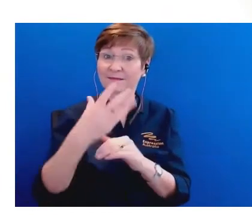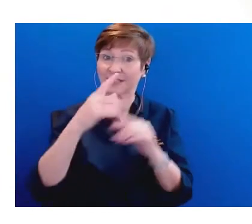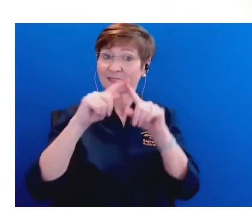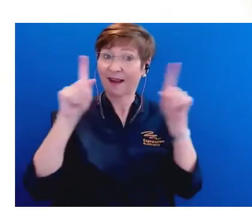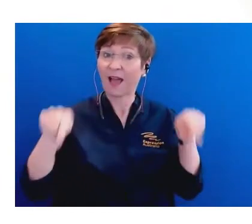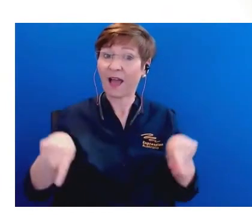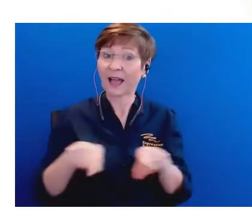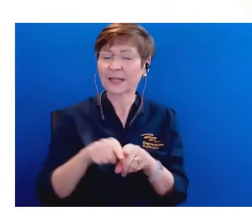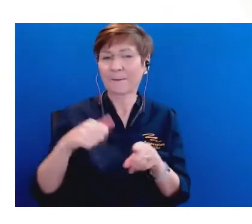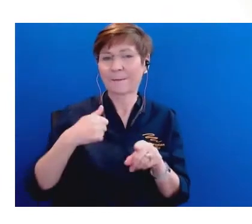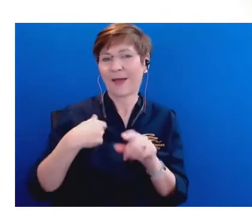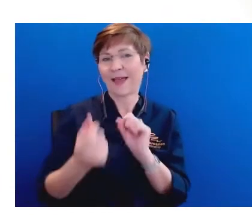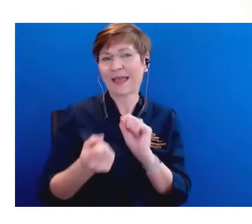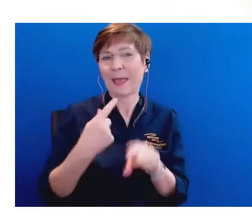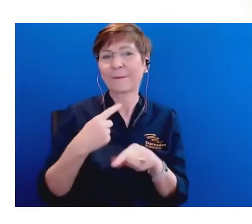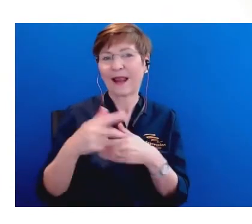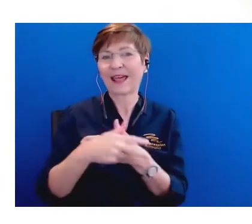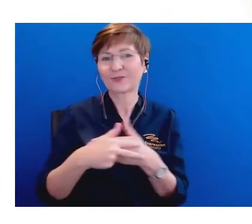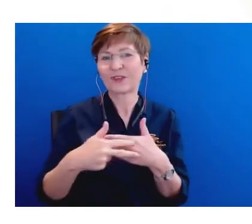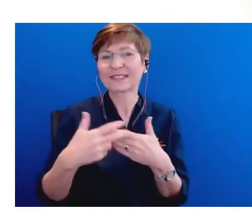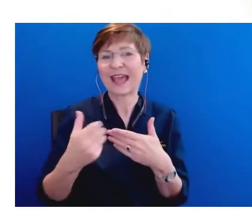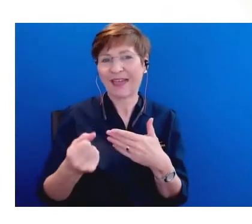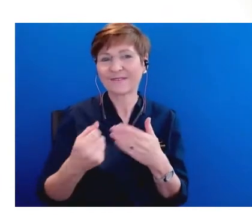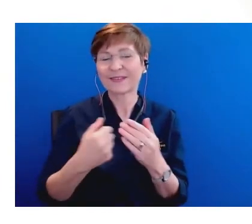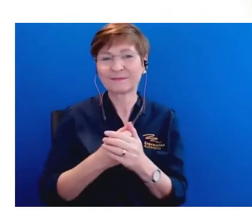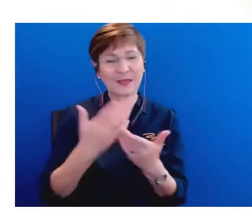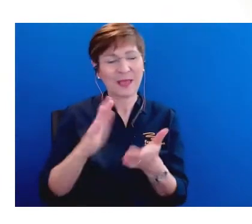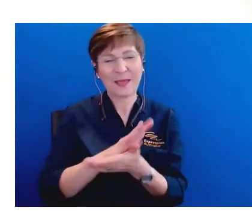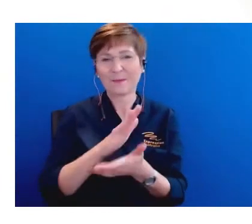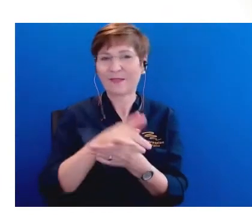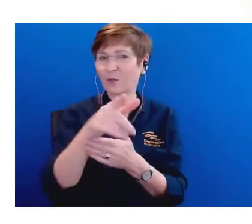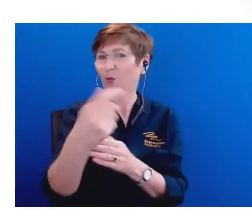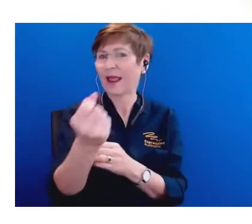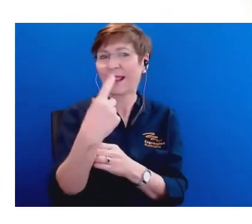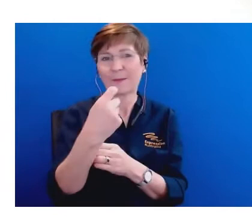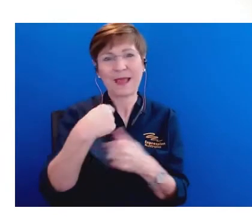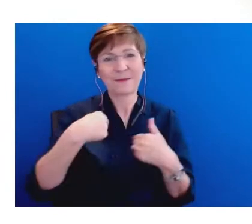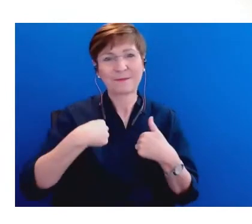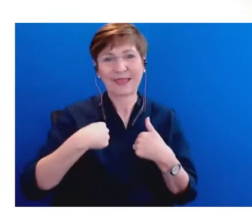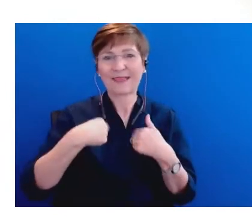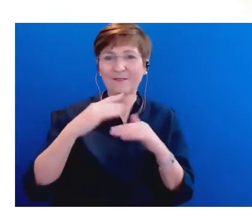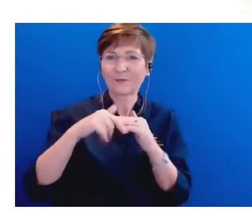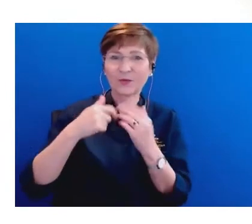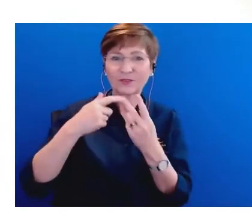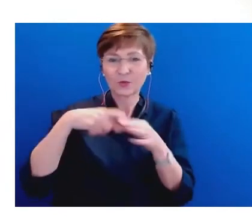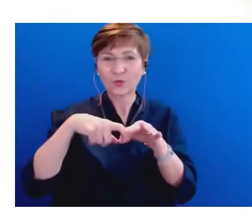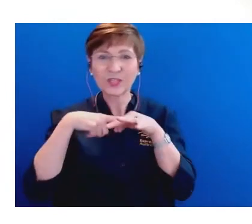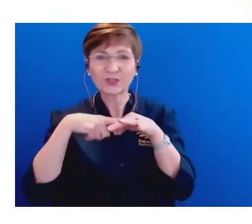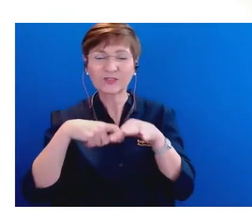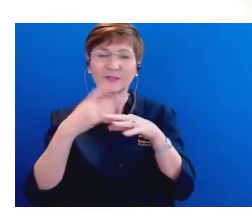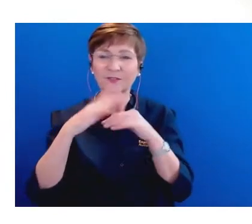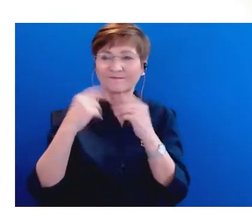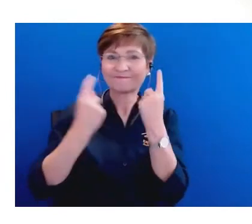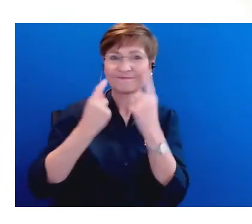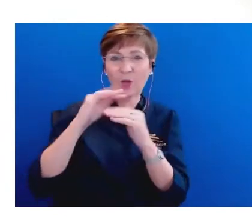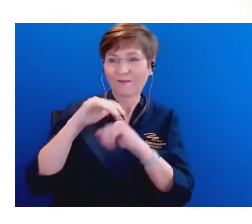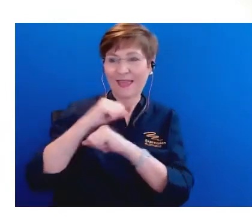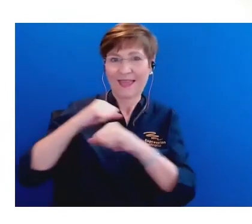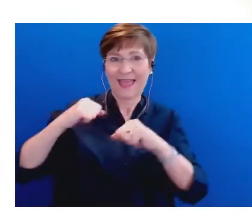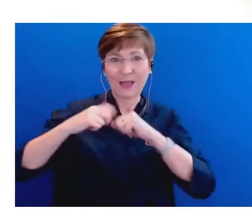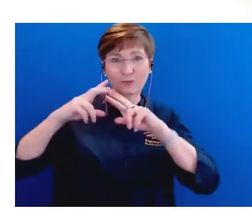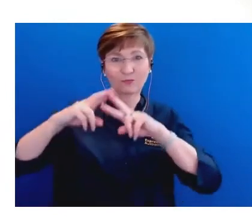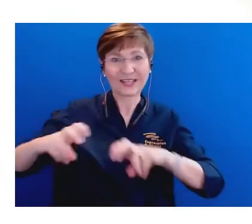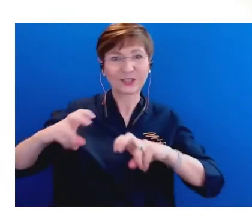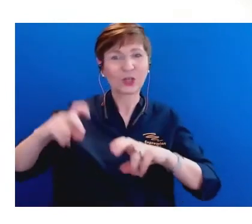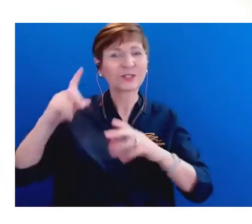with questions or suggestions for future research directions for this work. So as Melissa